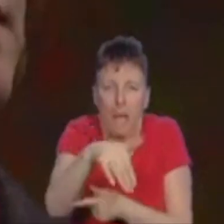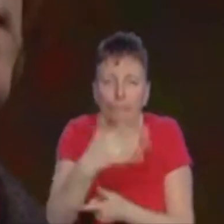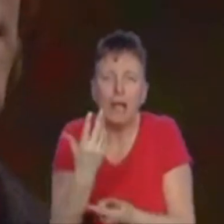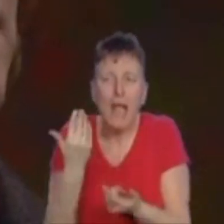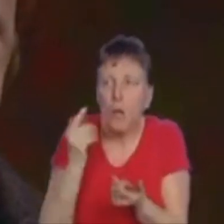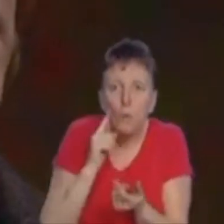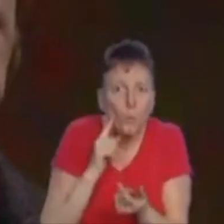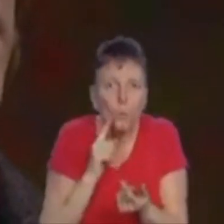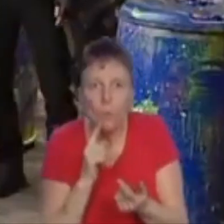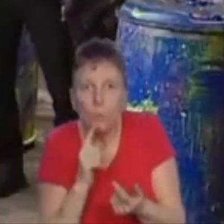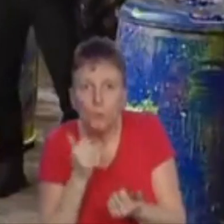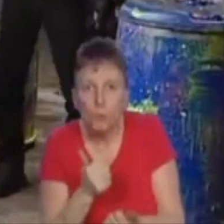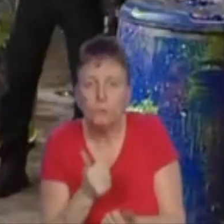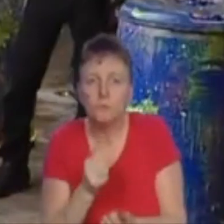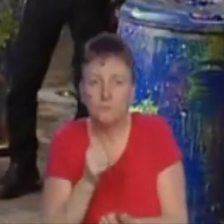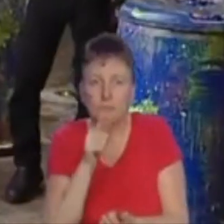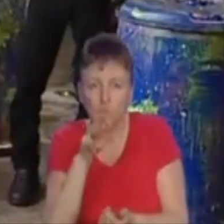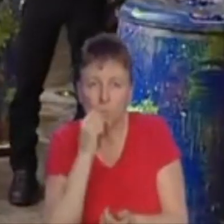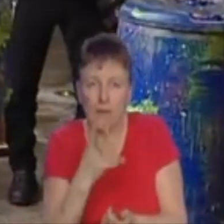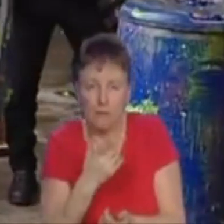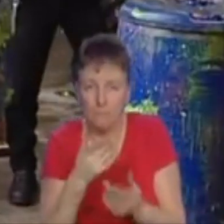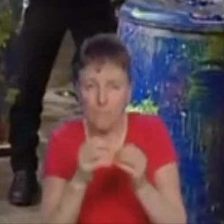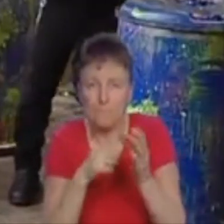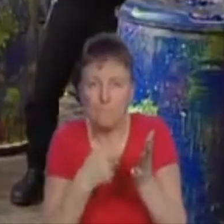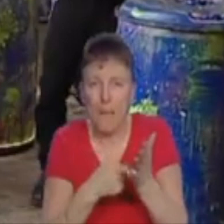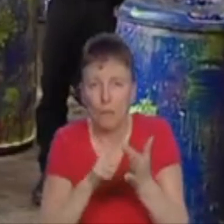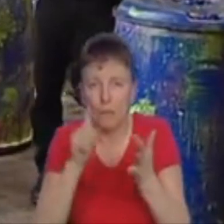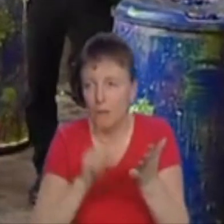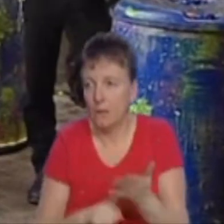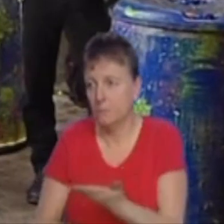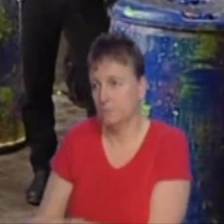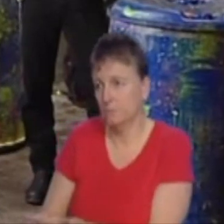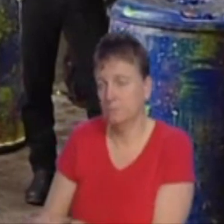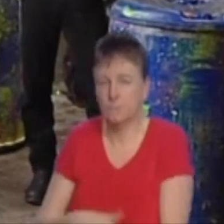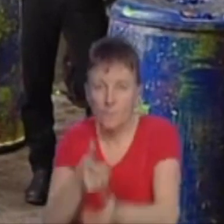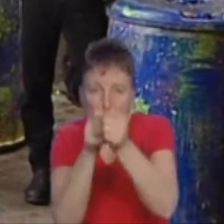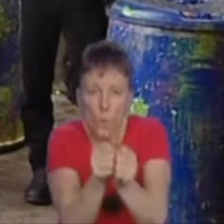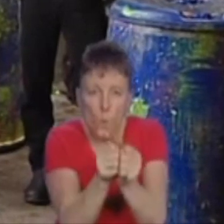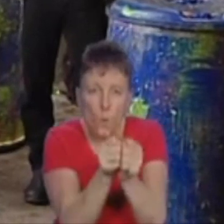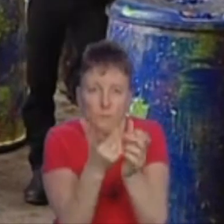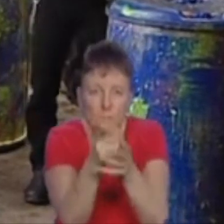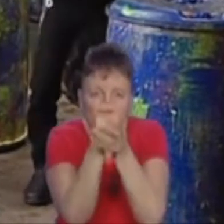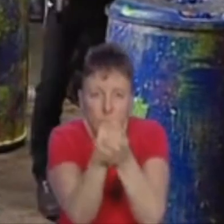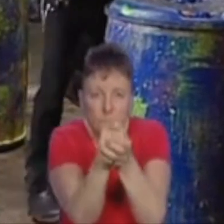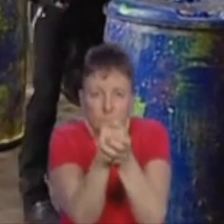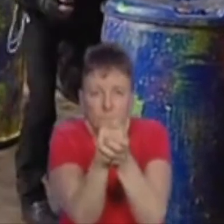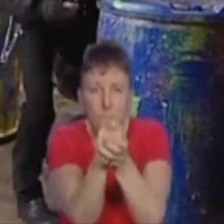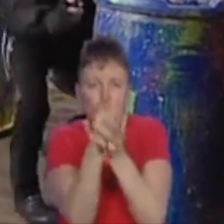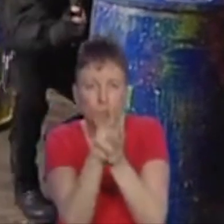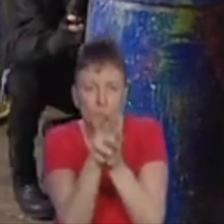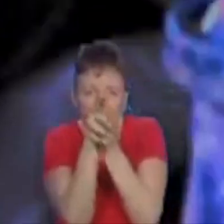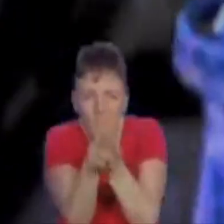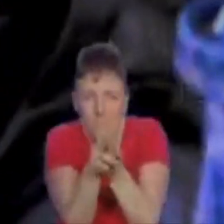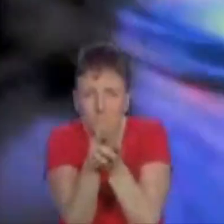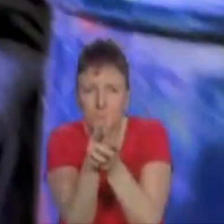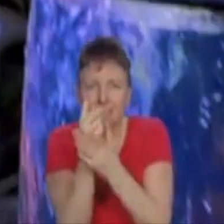that's good. Take this barrel. If you stand here shooting at somebody, they can see you. If you're down behind the